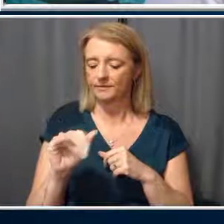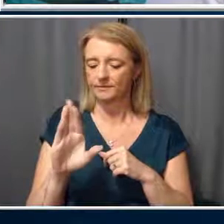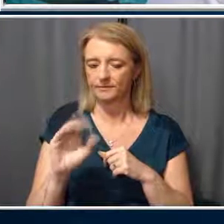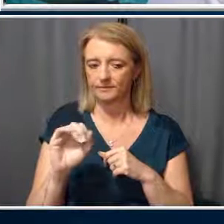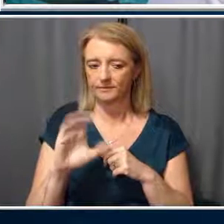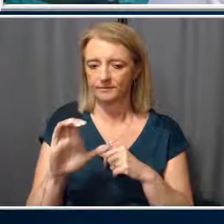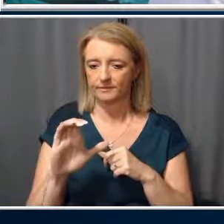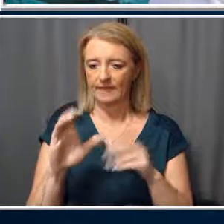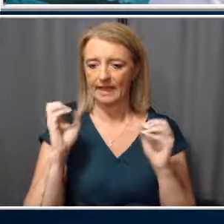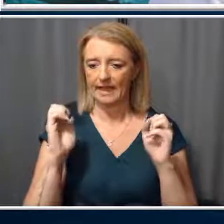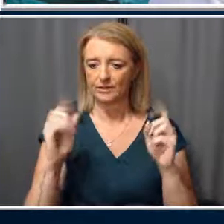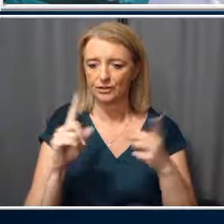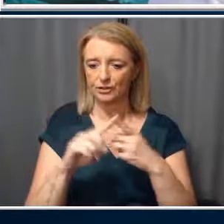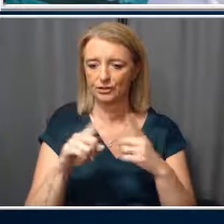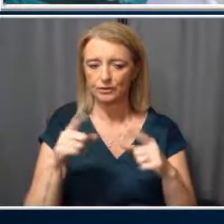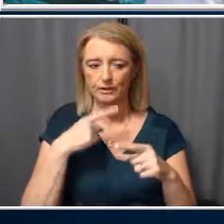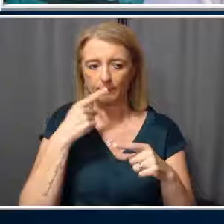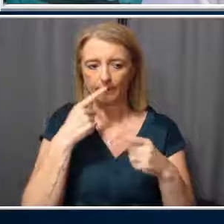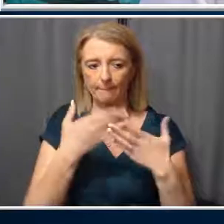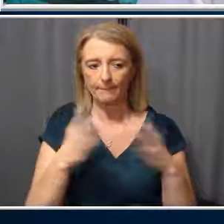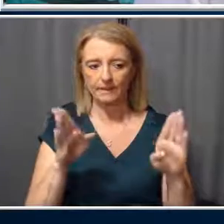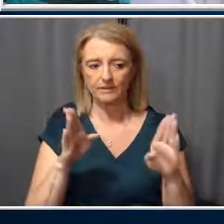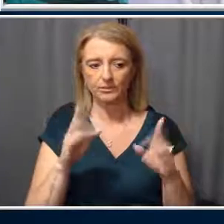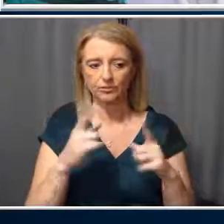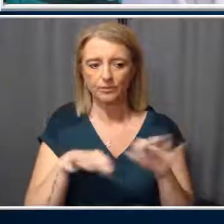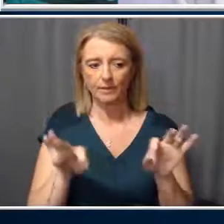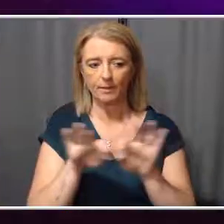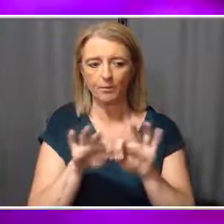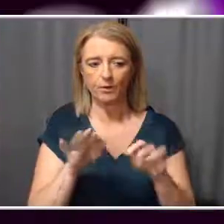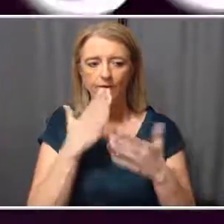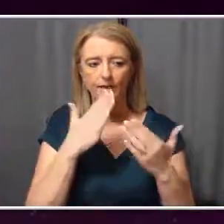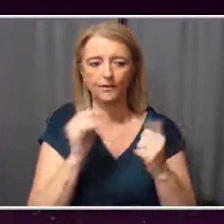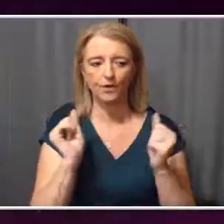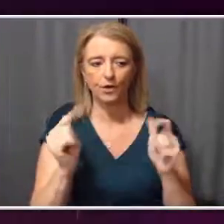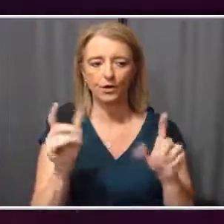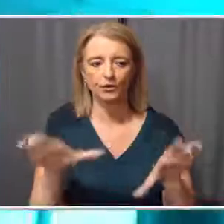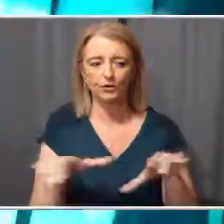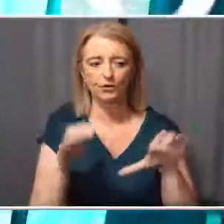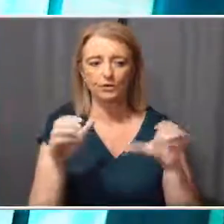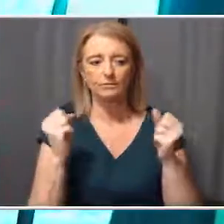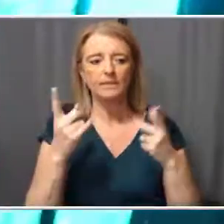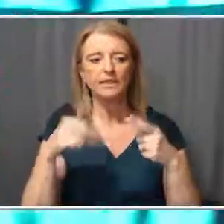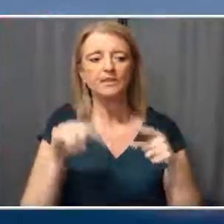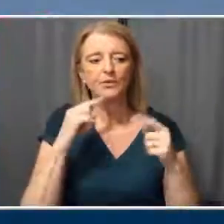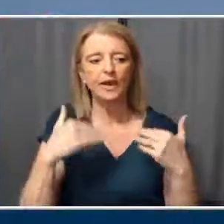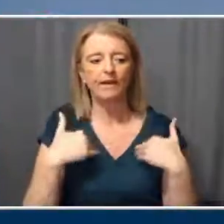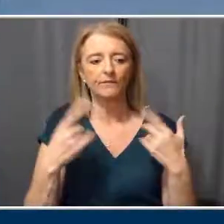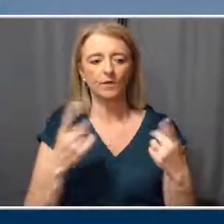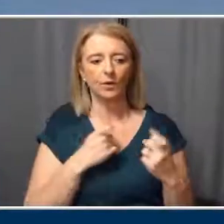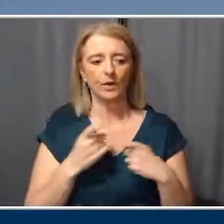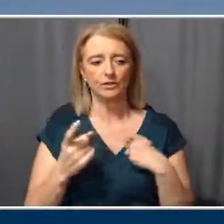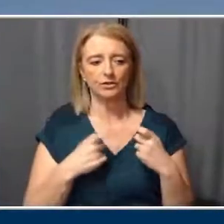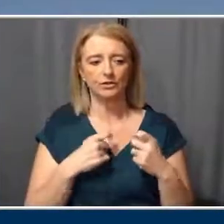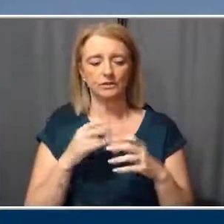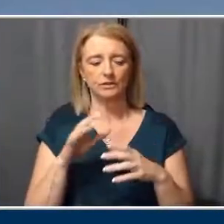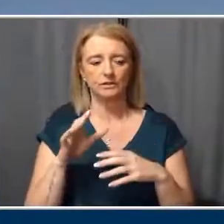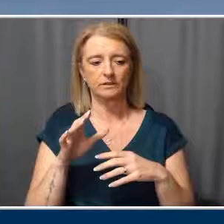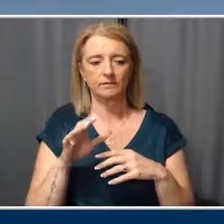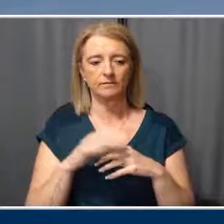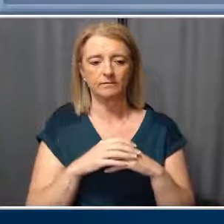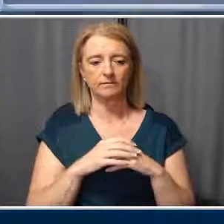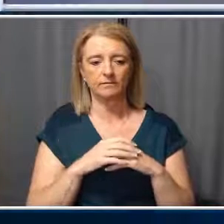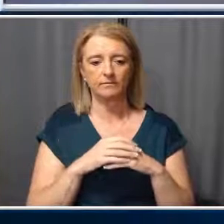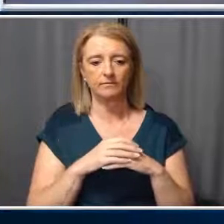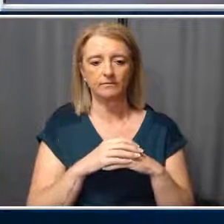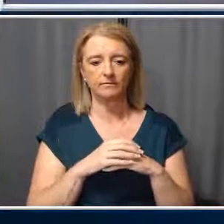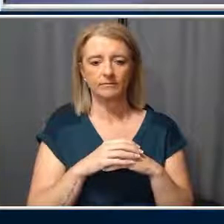that's indefinitely? That just one and done? Well, one of the things we do see is sometimes we'll kind of take out a primary headache generator